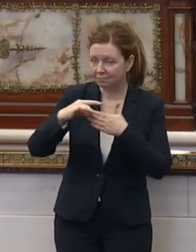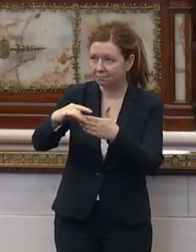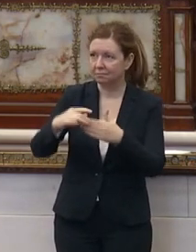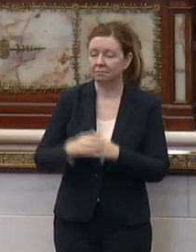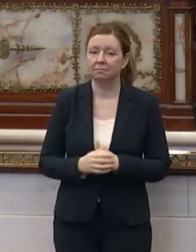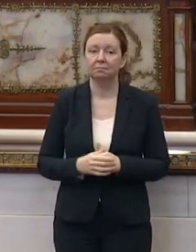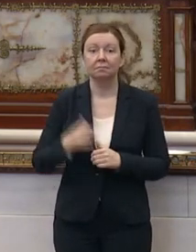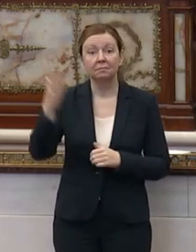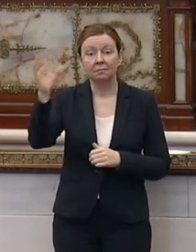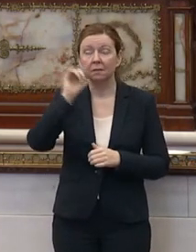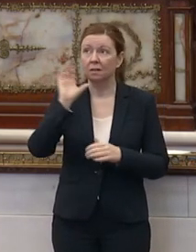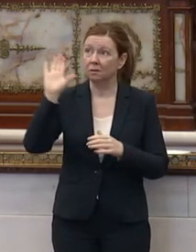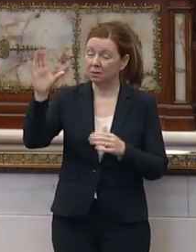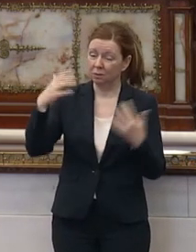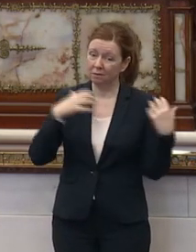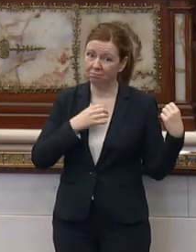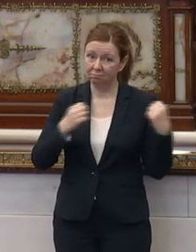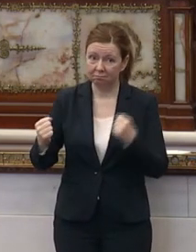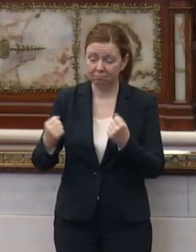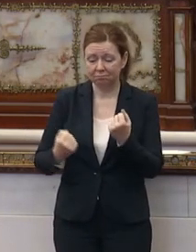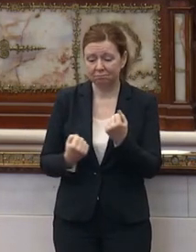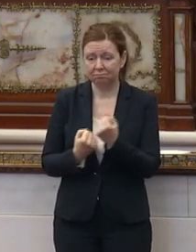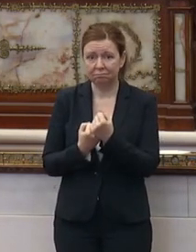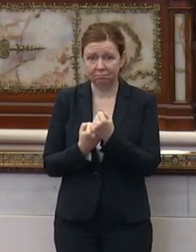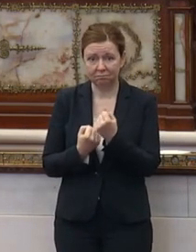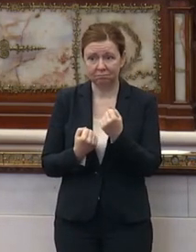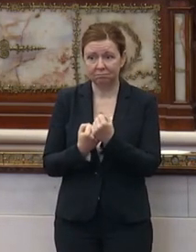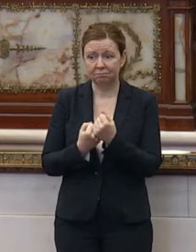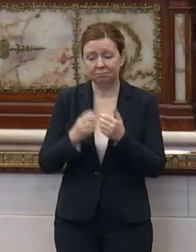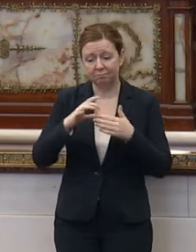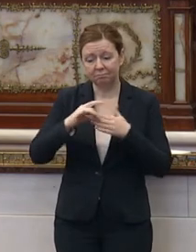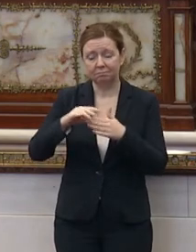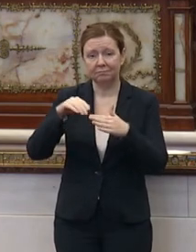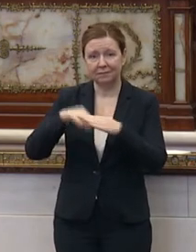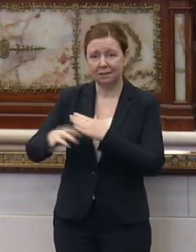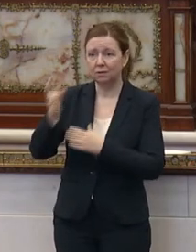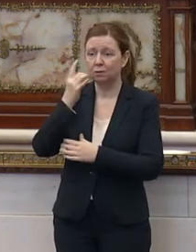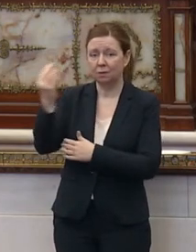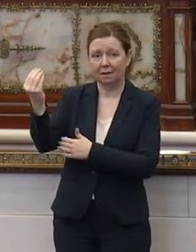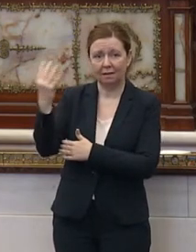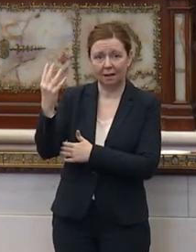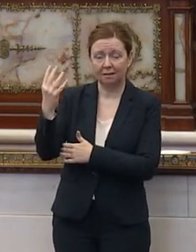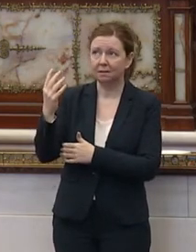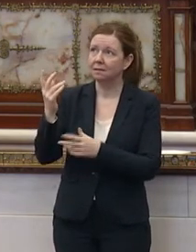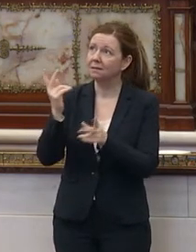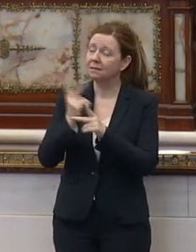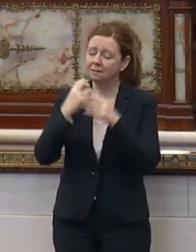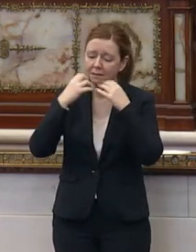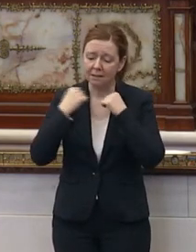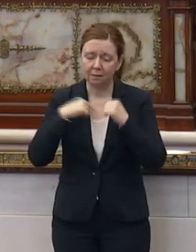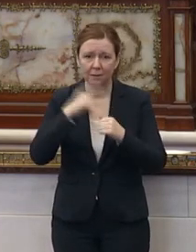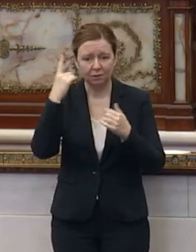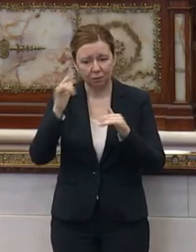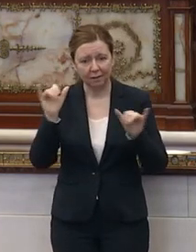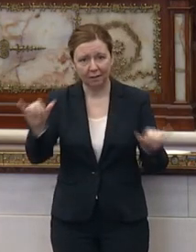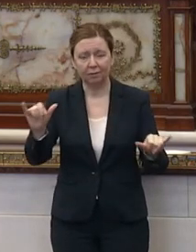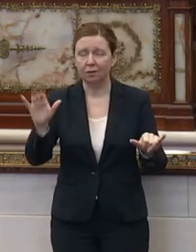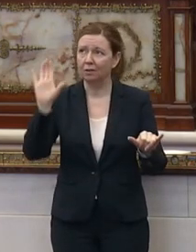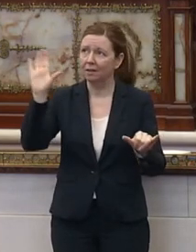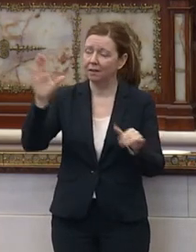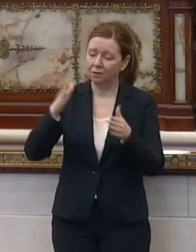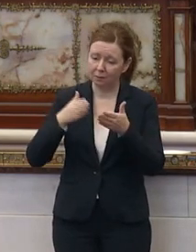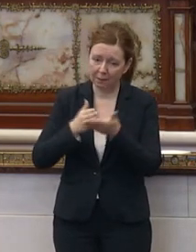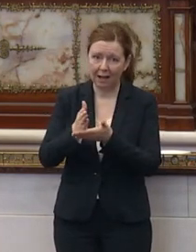who has by thy might led us into the light, keep us forever in the path,